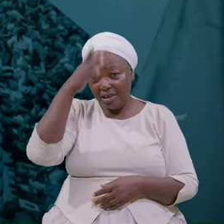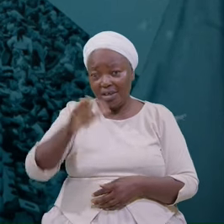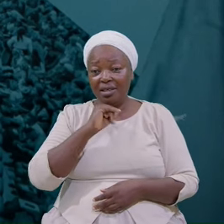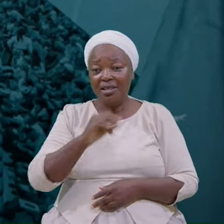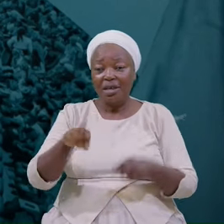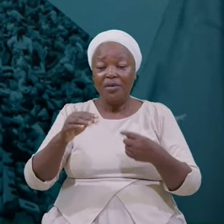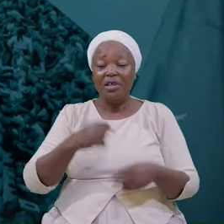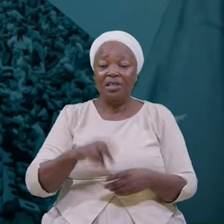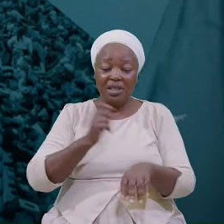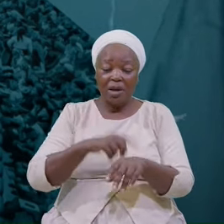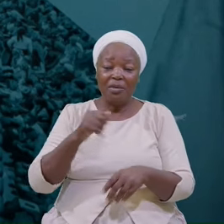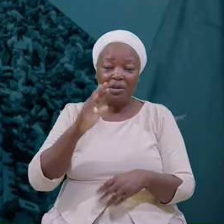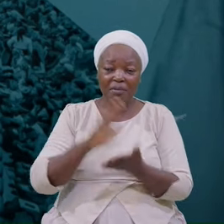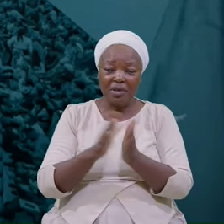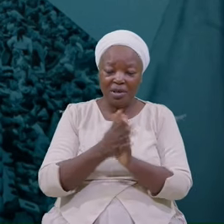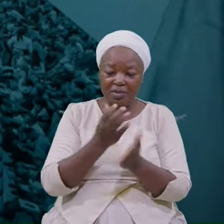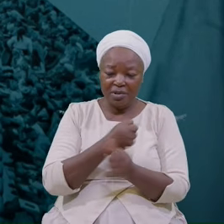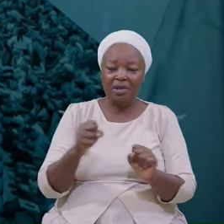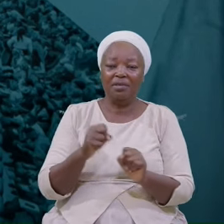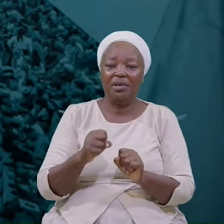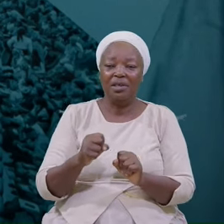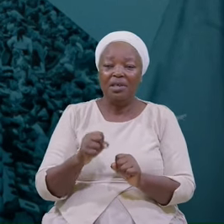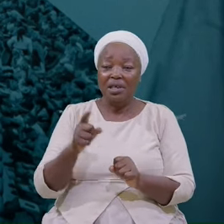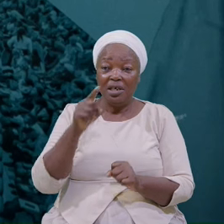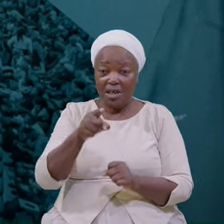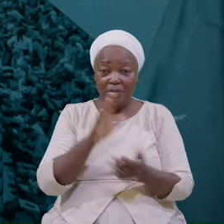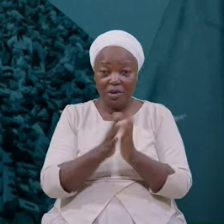Our visitation choir came there.